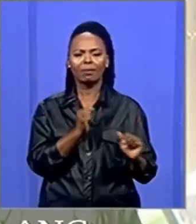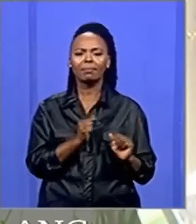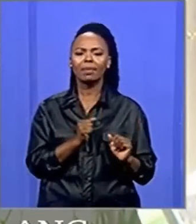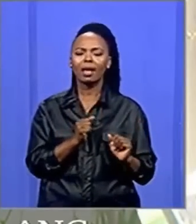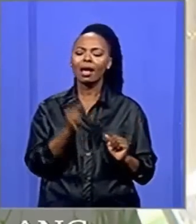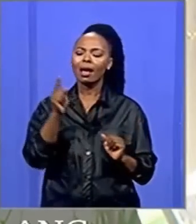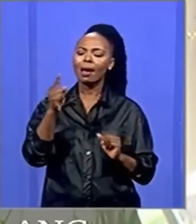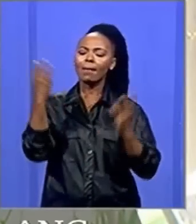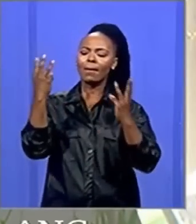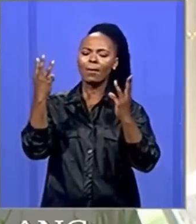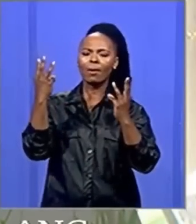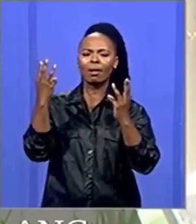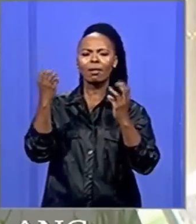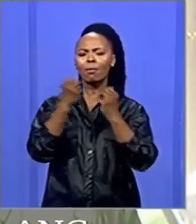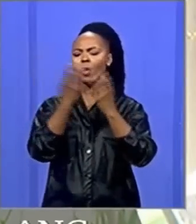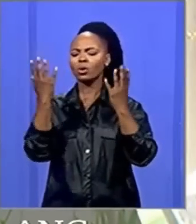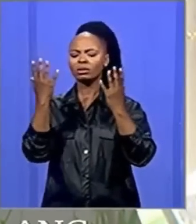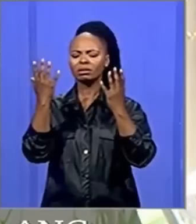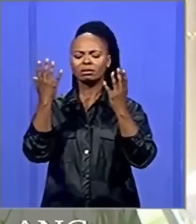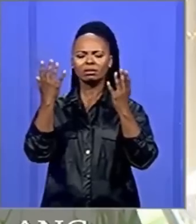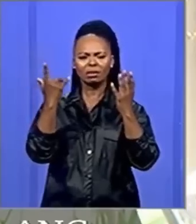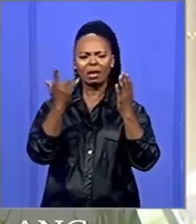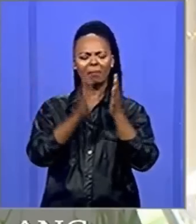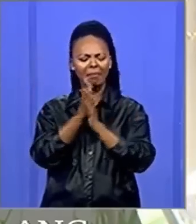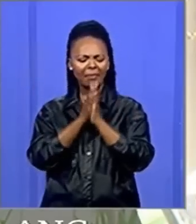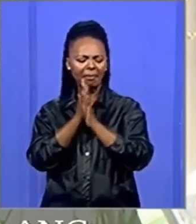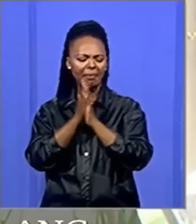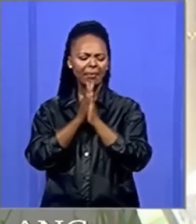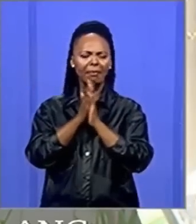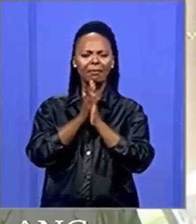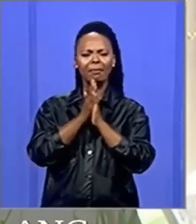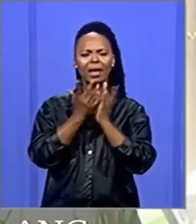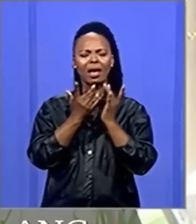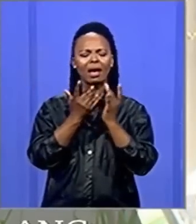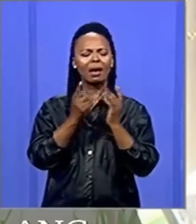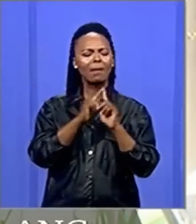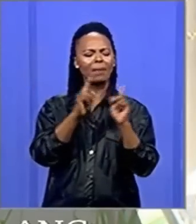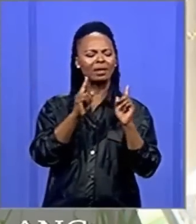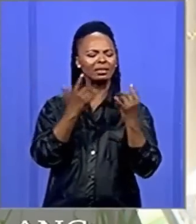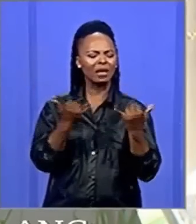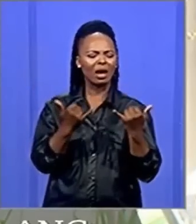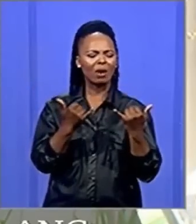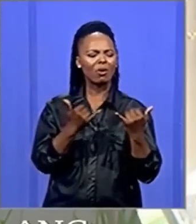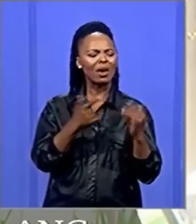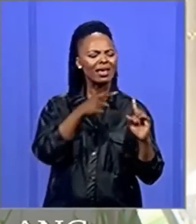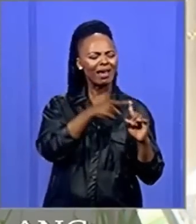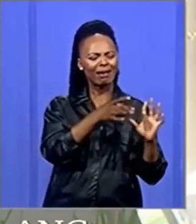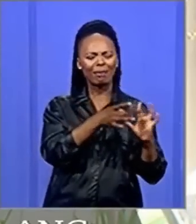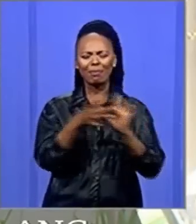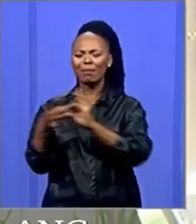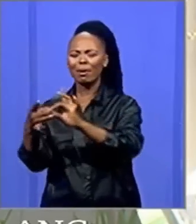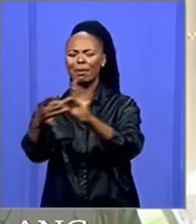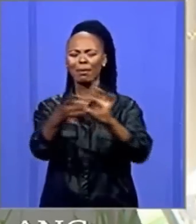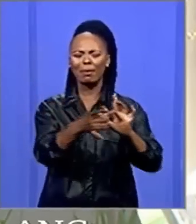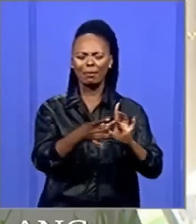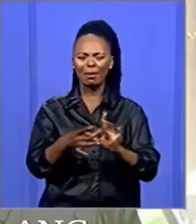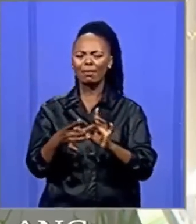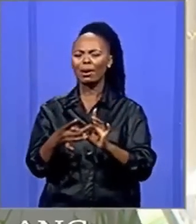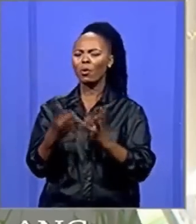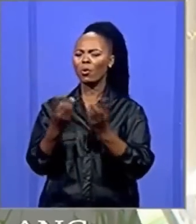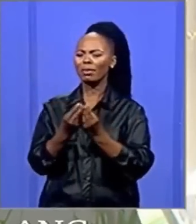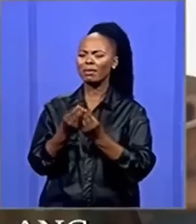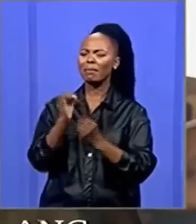shady characters, the keeping company with those people, is what has cost the president the